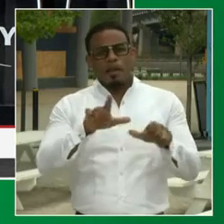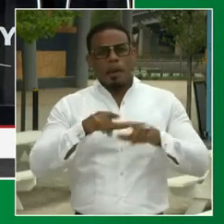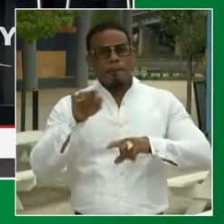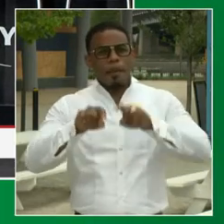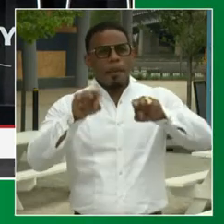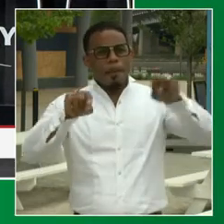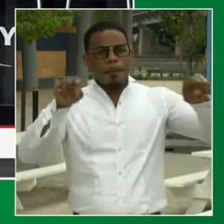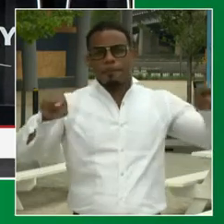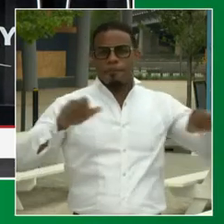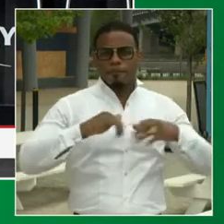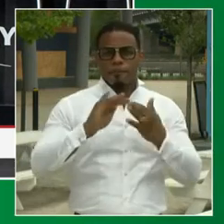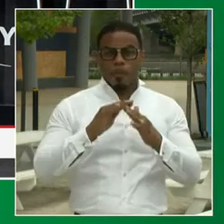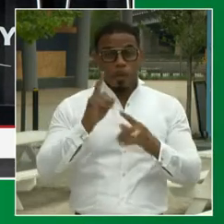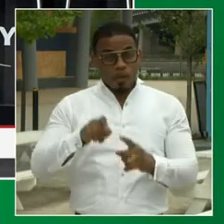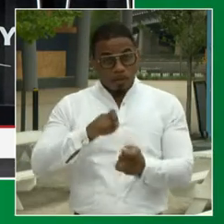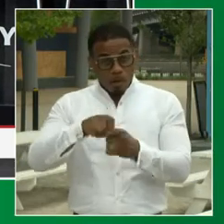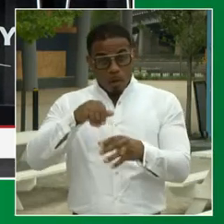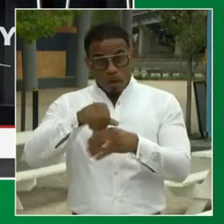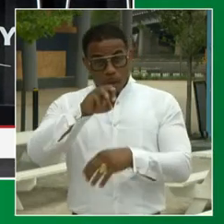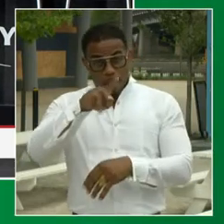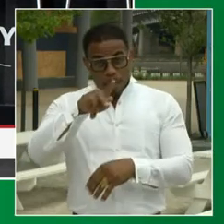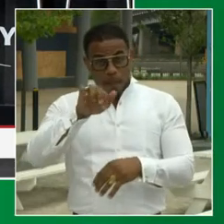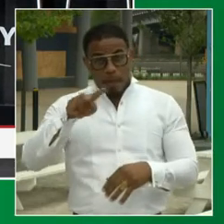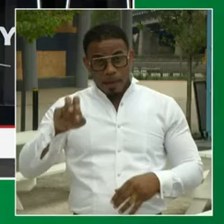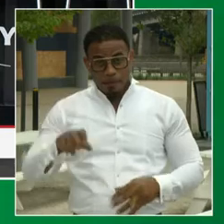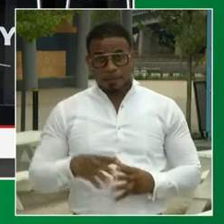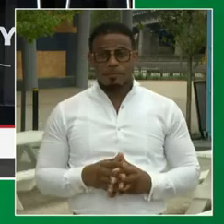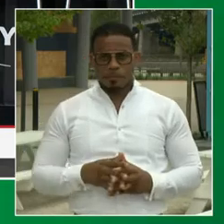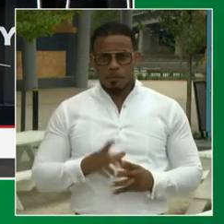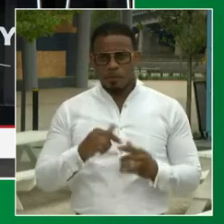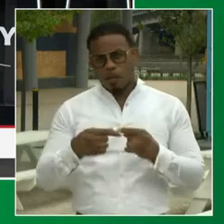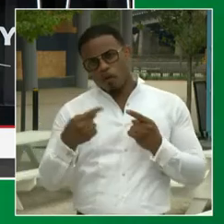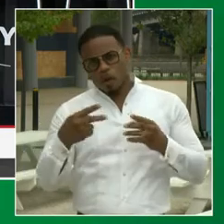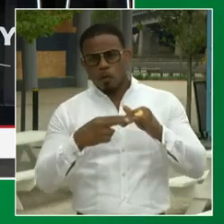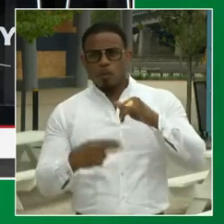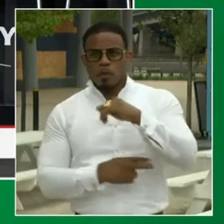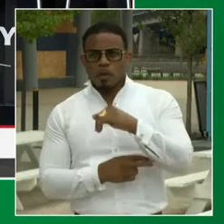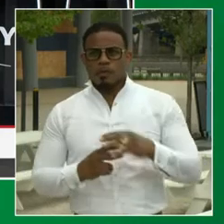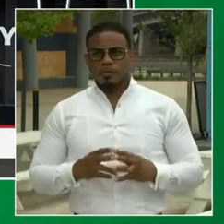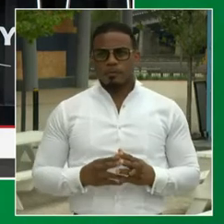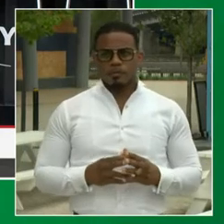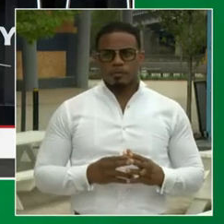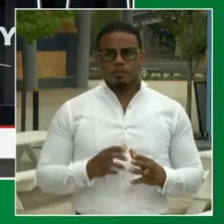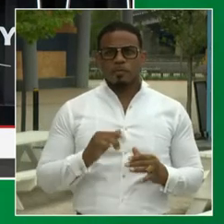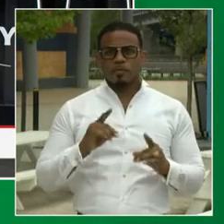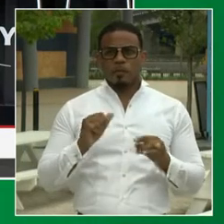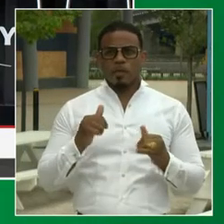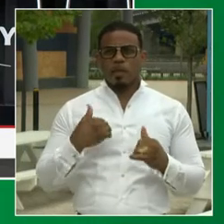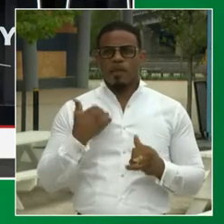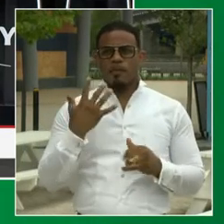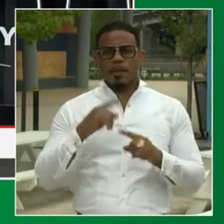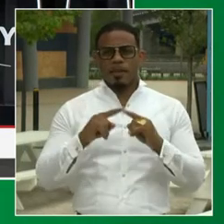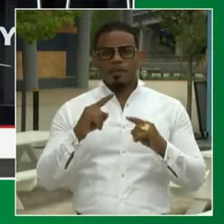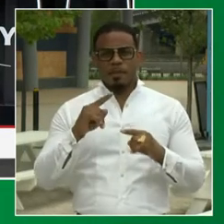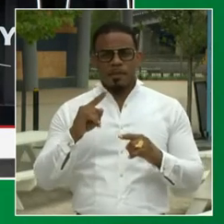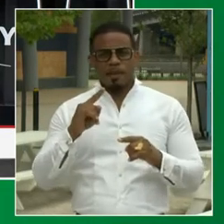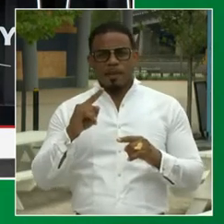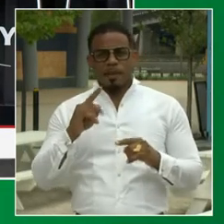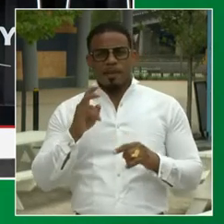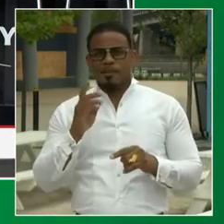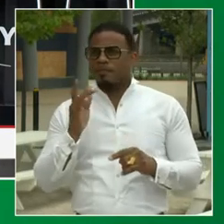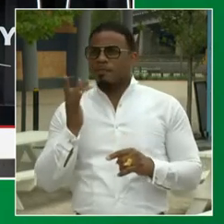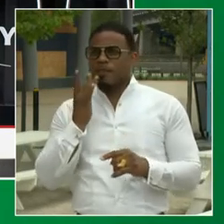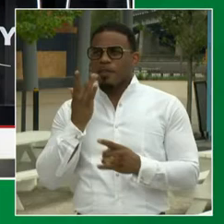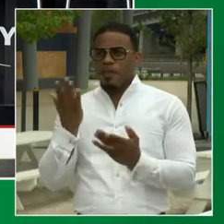throughout the city, one specifically on MLK Ave, right across the bridge. And we do 5 different flavors at this